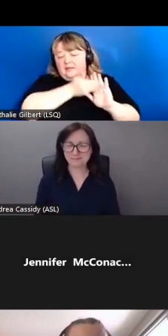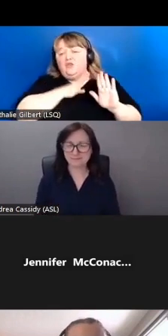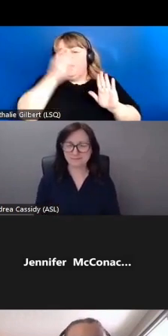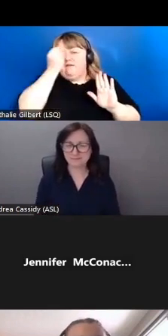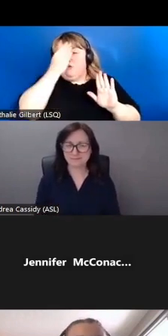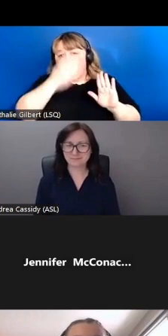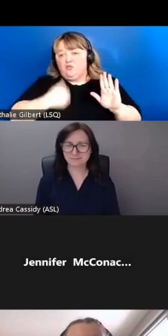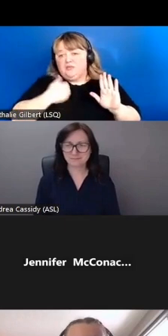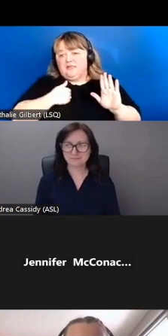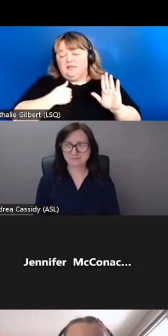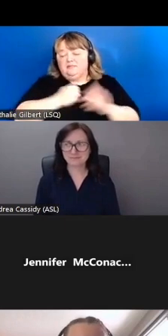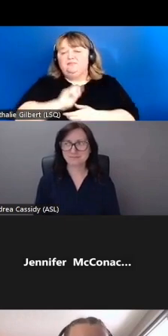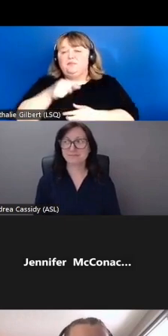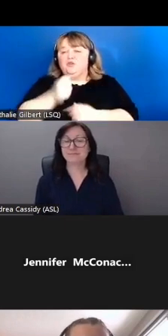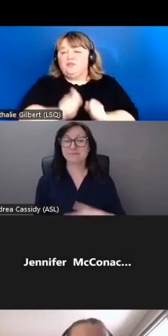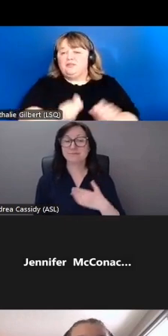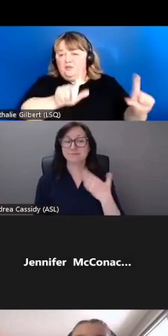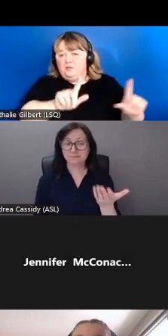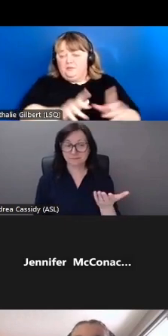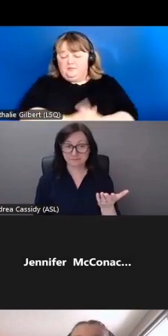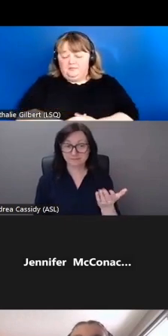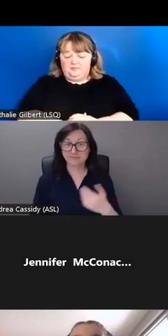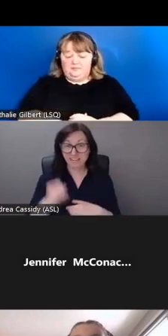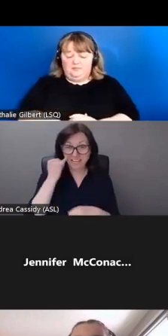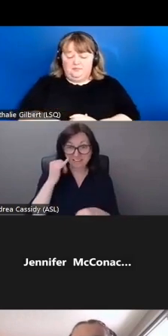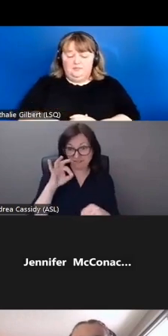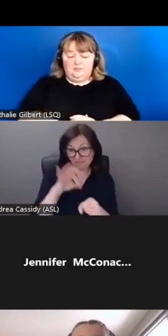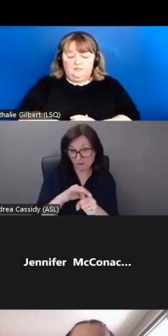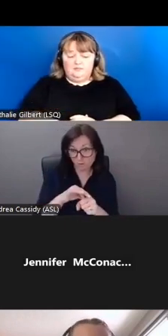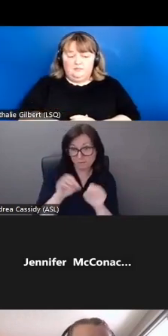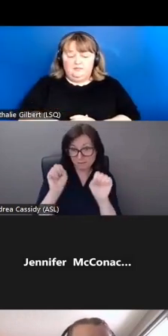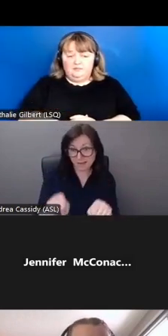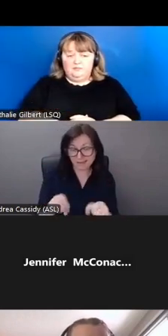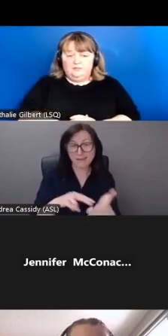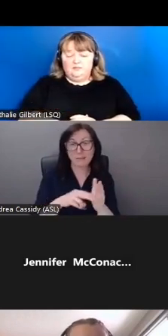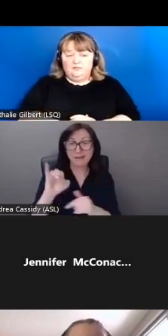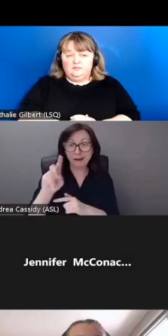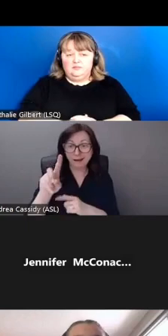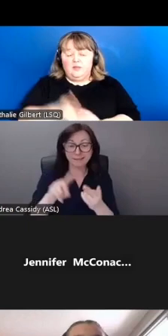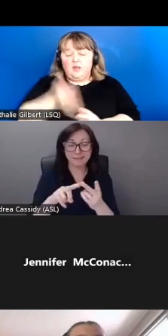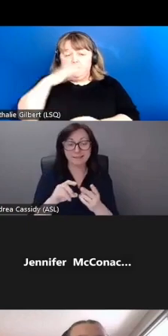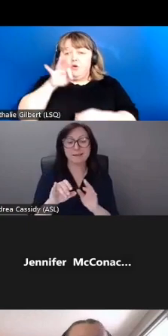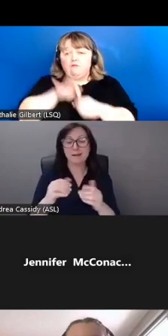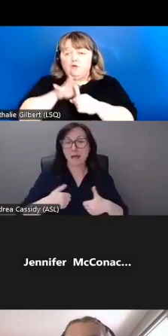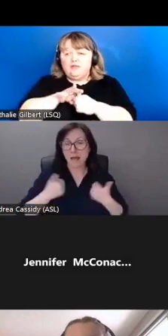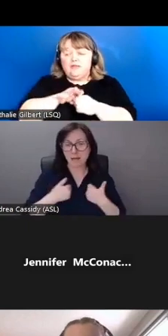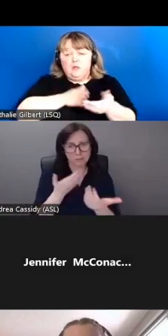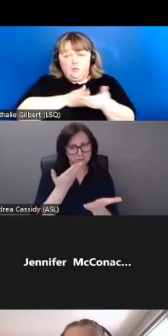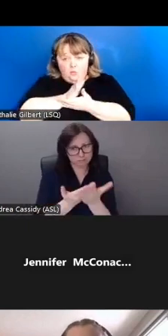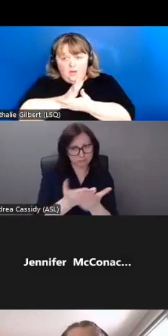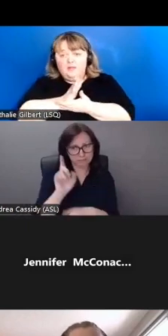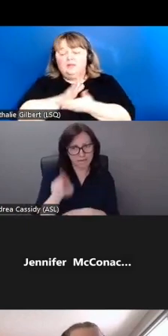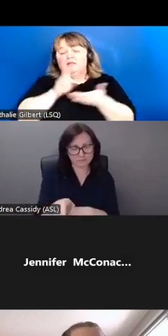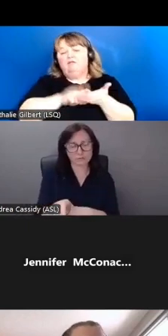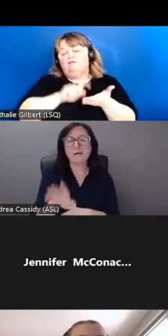Now, in order to vote, you need to prove your identity and address. Now, we know this is one of the